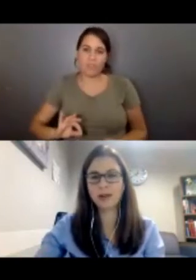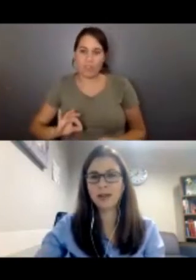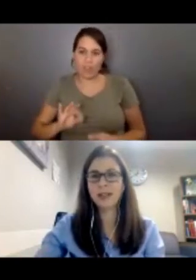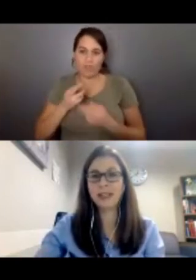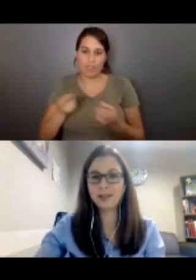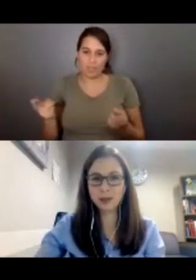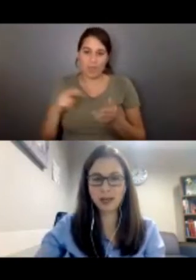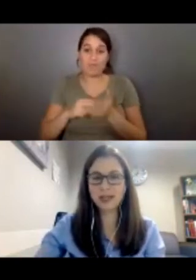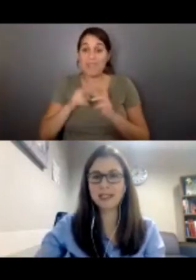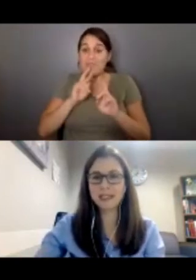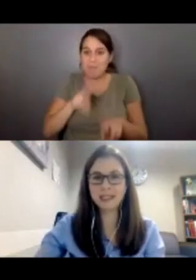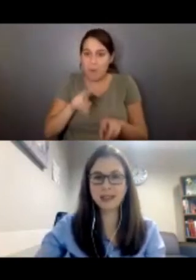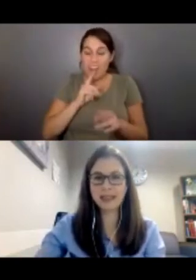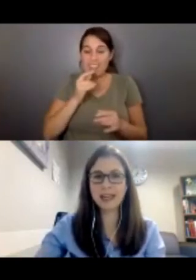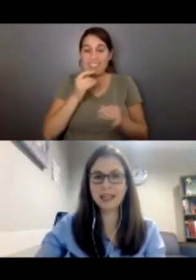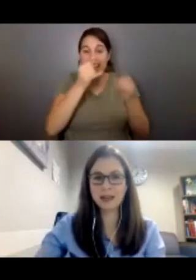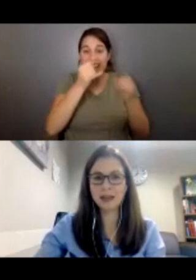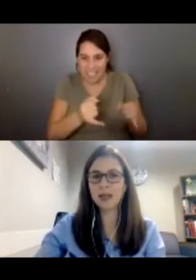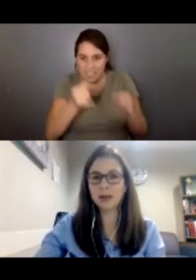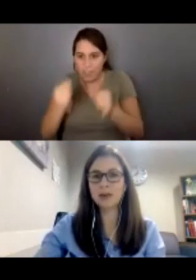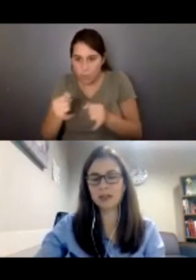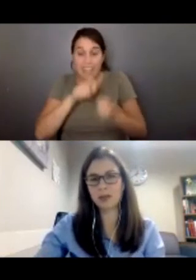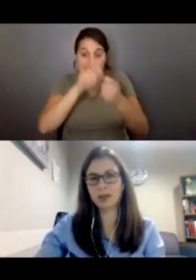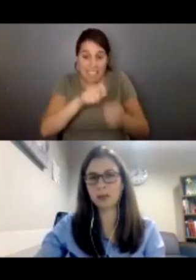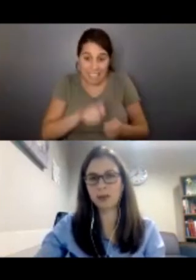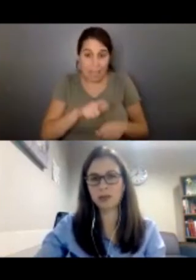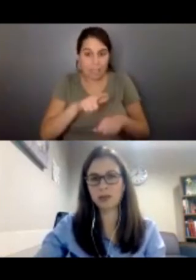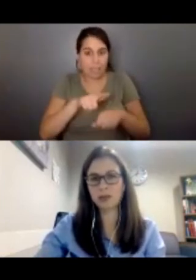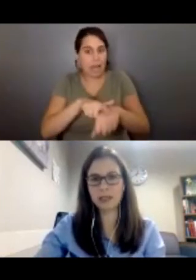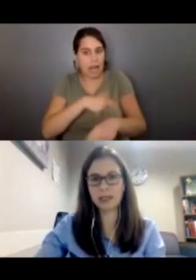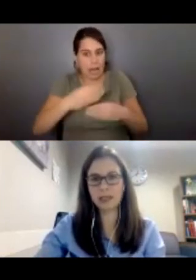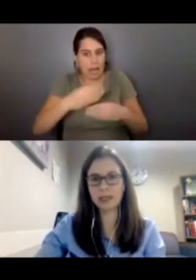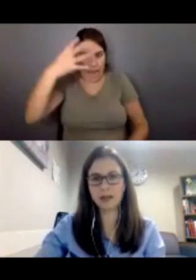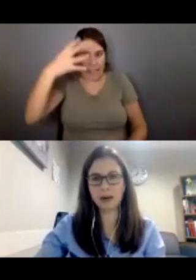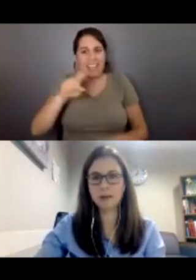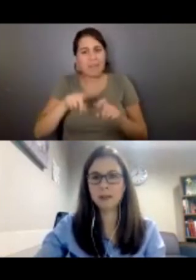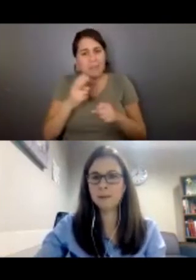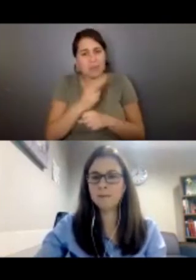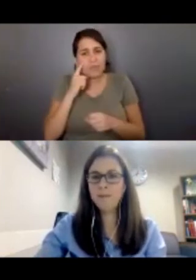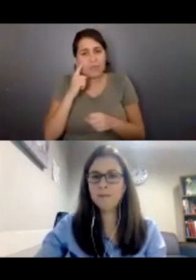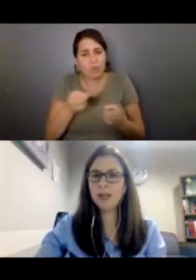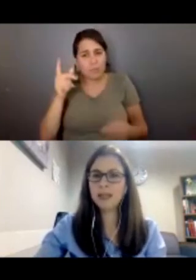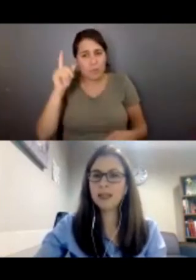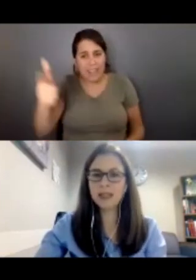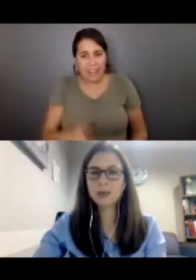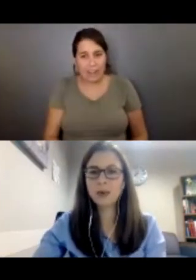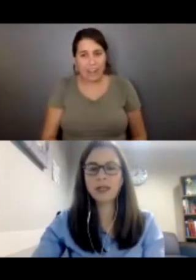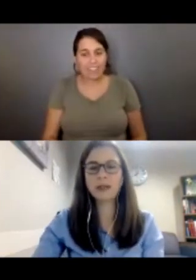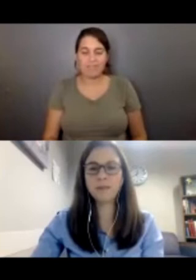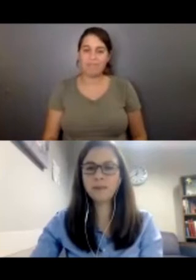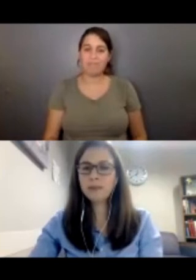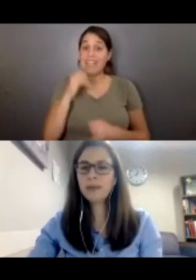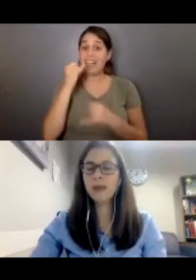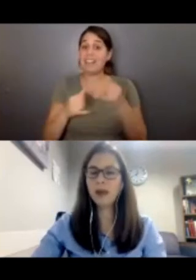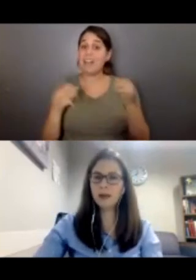are individualized and detailed and lengthy, but can be used as a resource for reference later on. And then this last quote